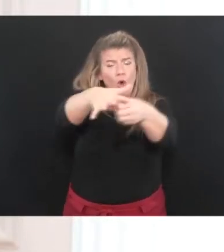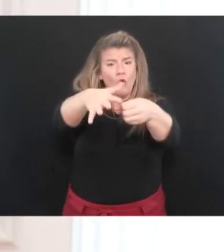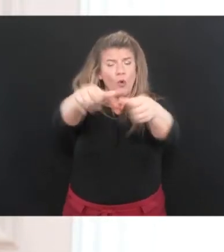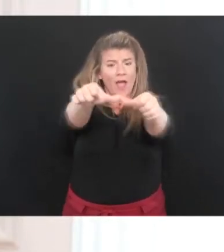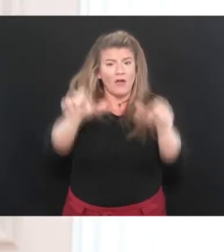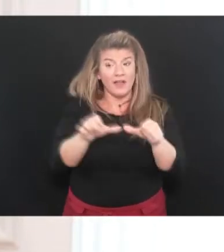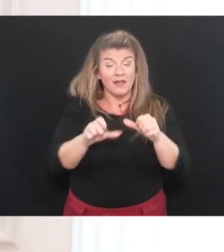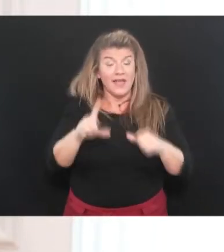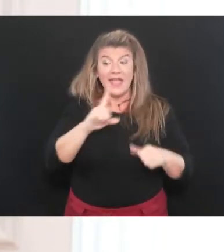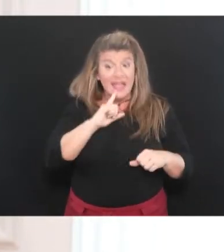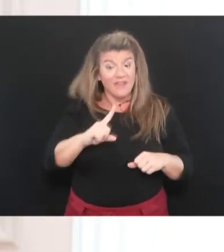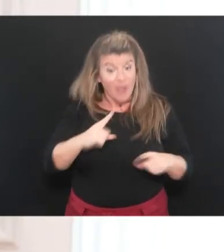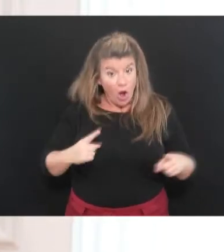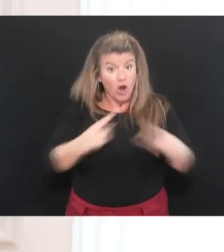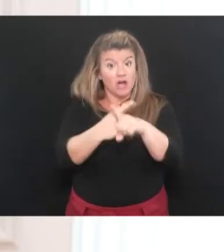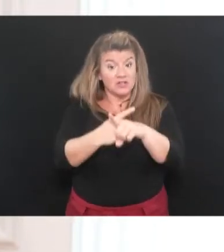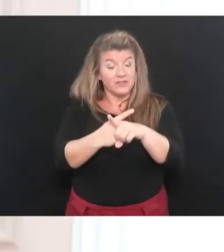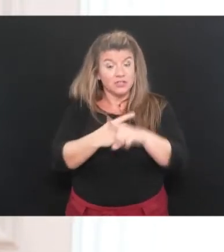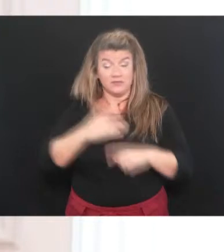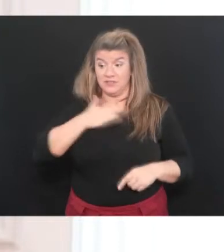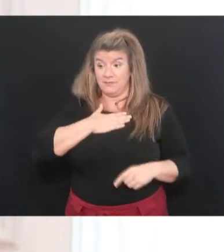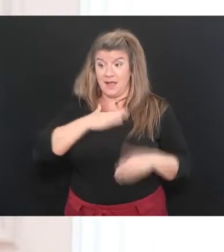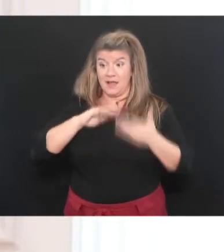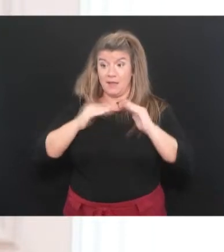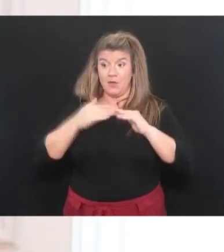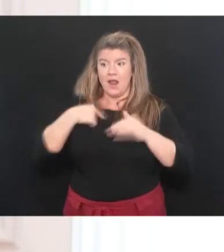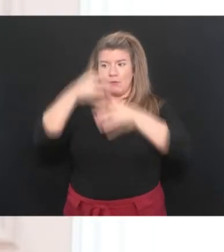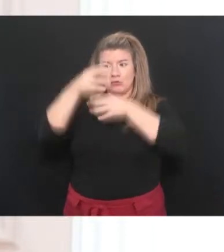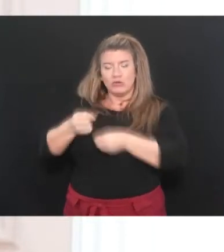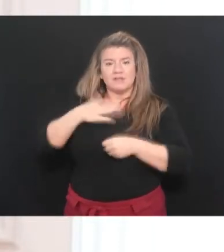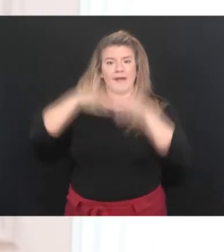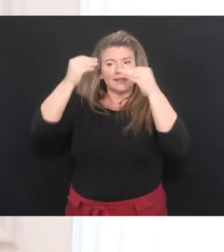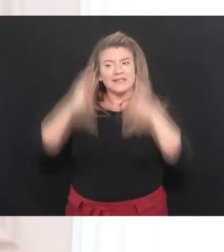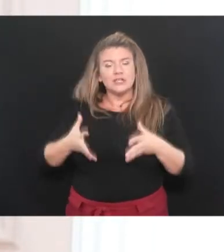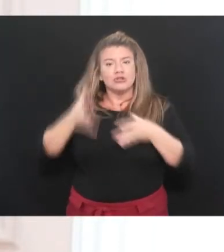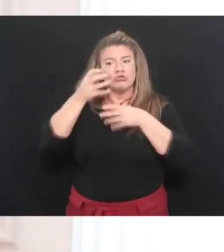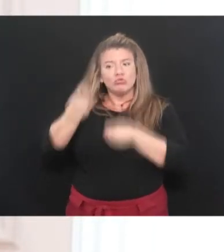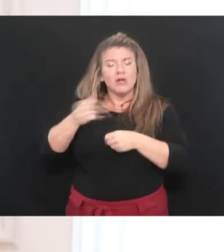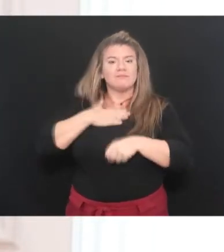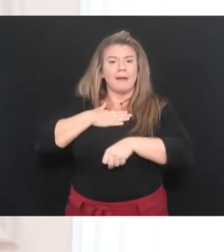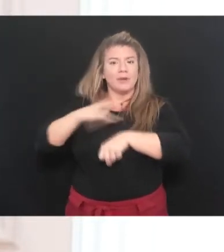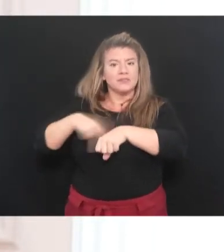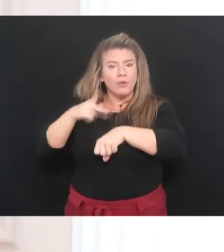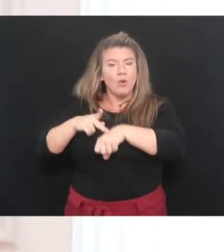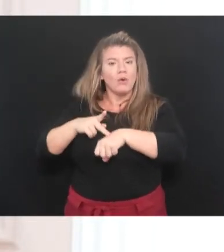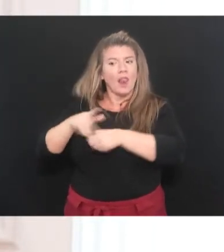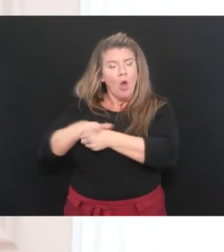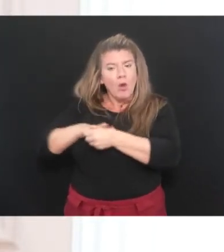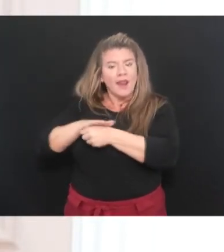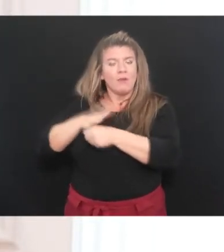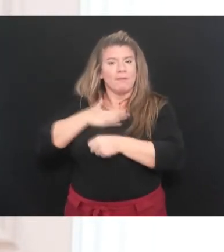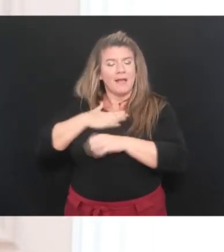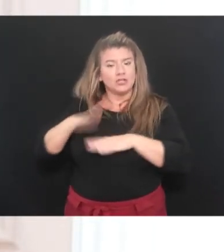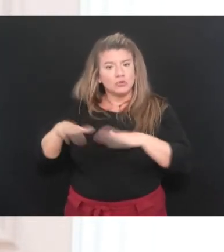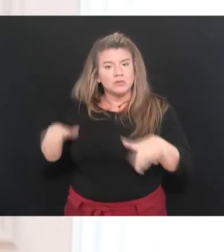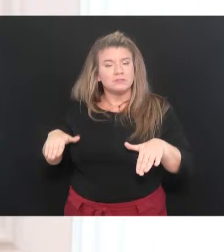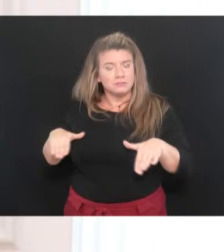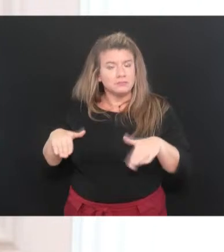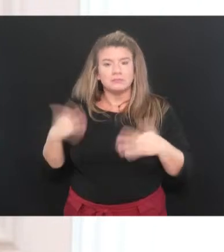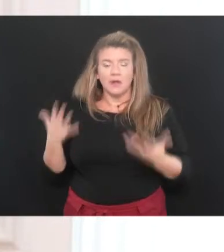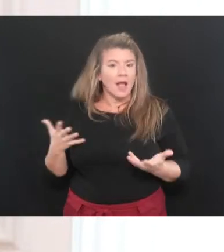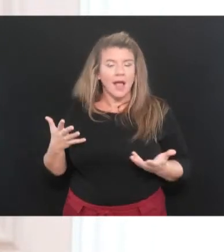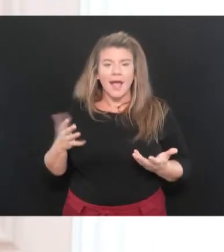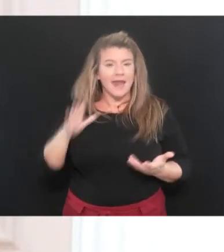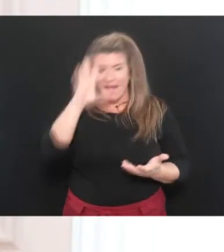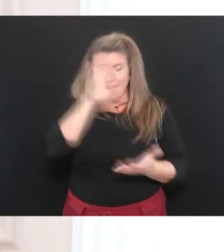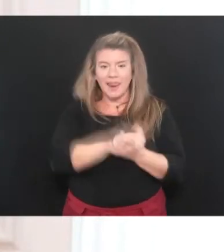controversial, if it was in my own community, I'm going to trust my teachers, I'm going to trust my principal locally with my children, and I believe that,